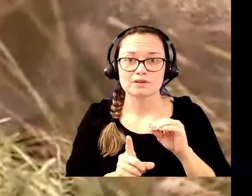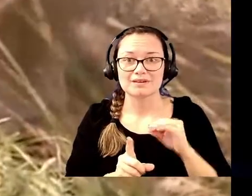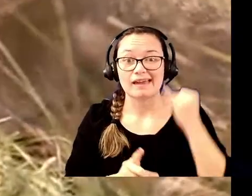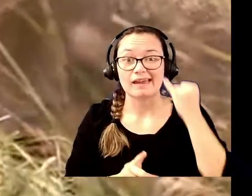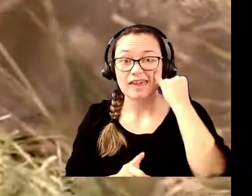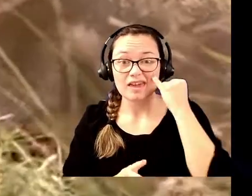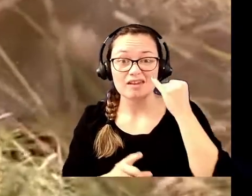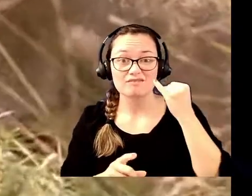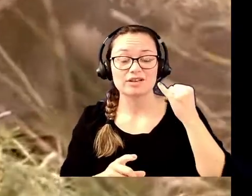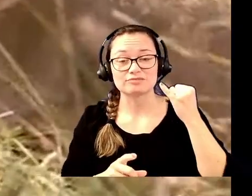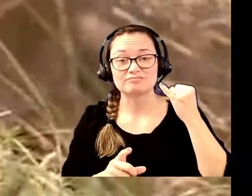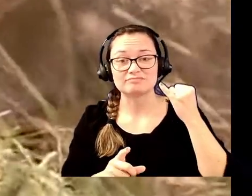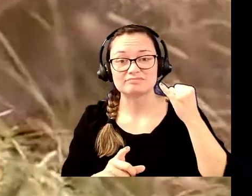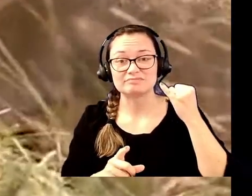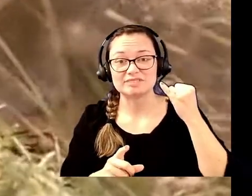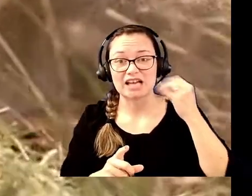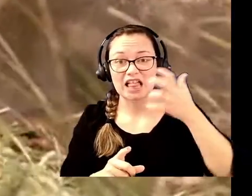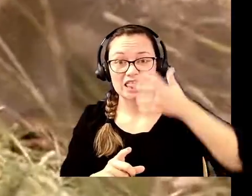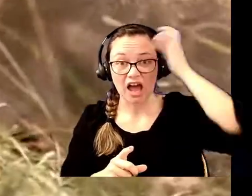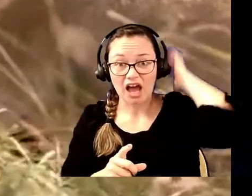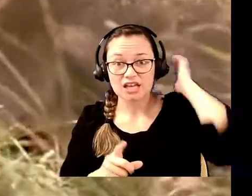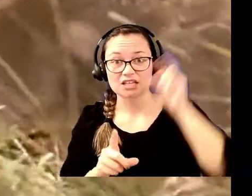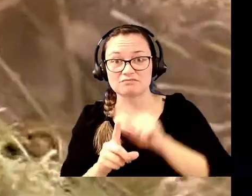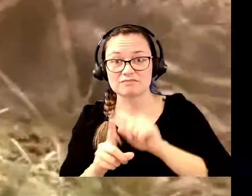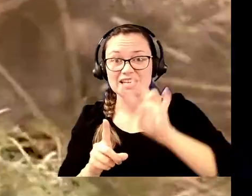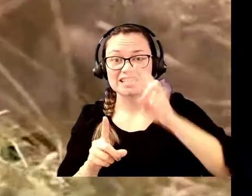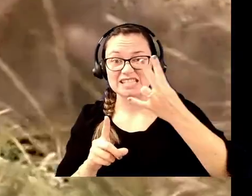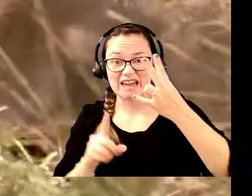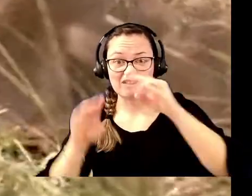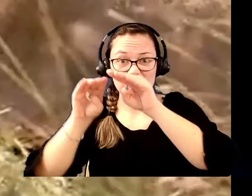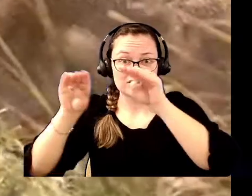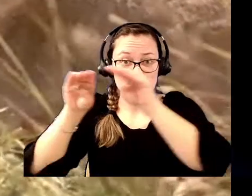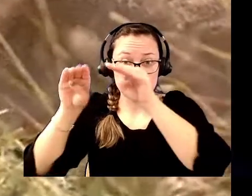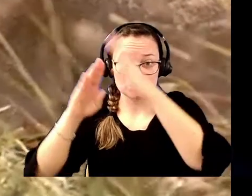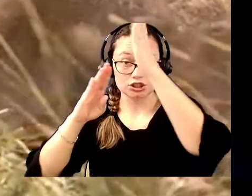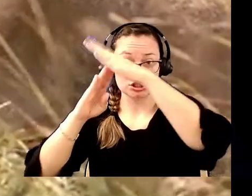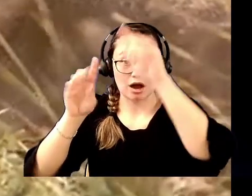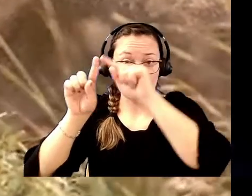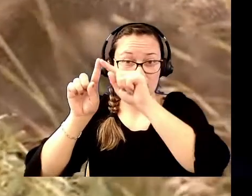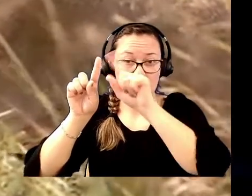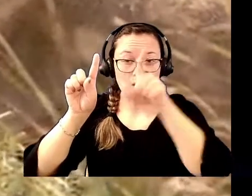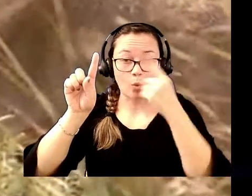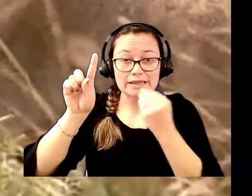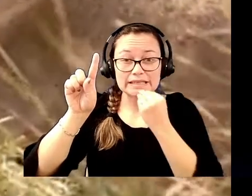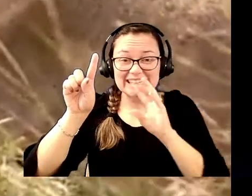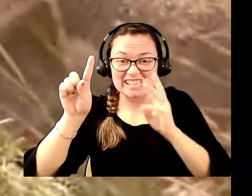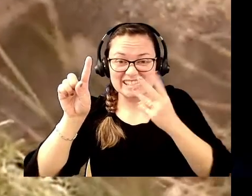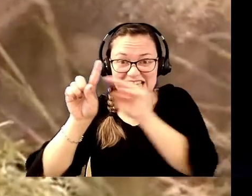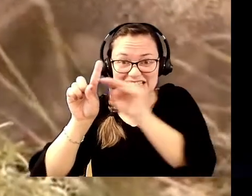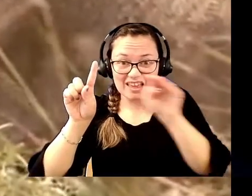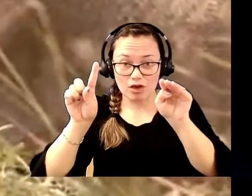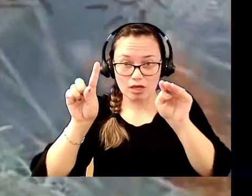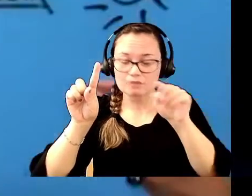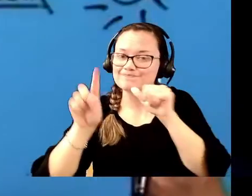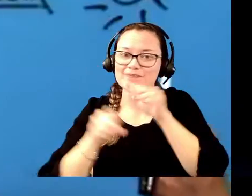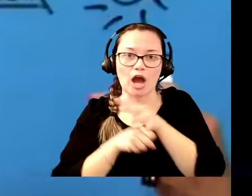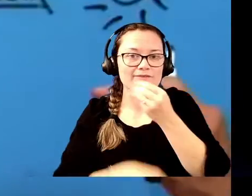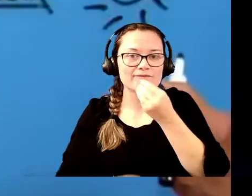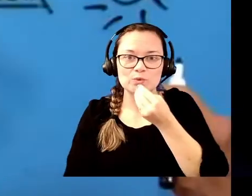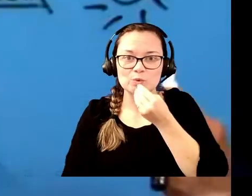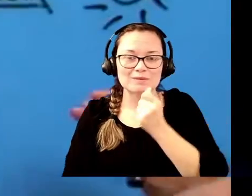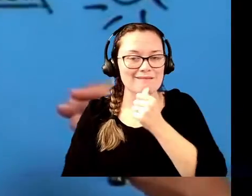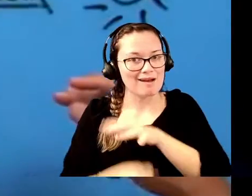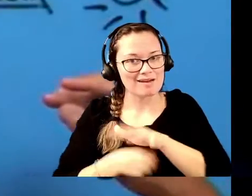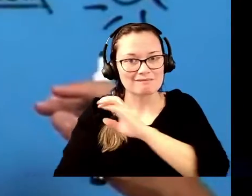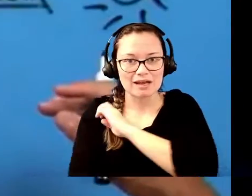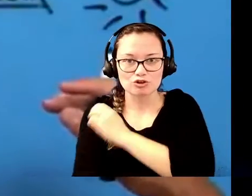the, let's say, the 7th trophic level and eating only organisms from the 6th trophic level, because it's not going to be enough food. That lion's